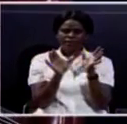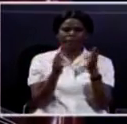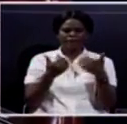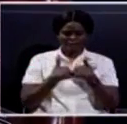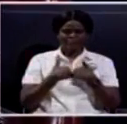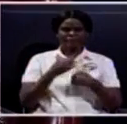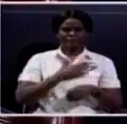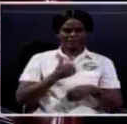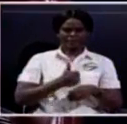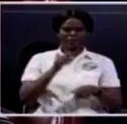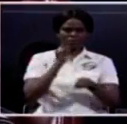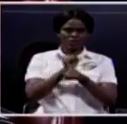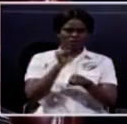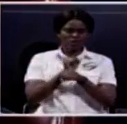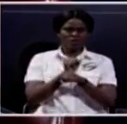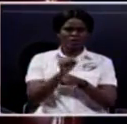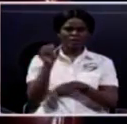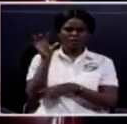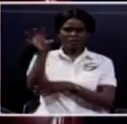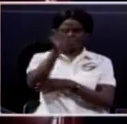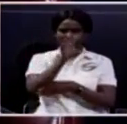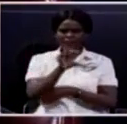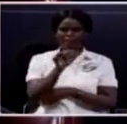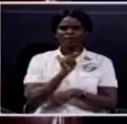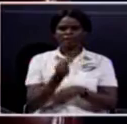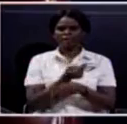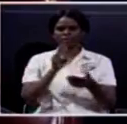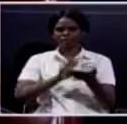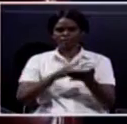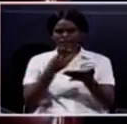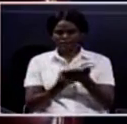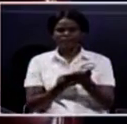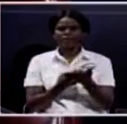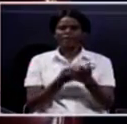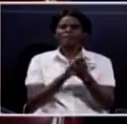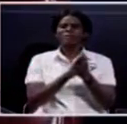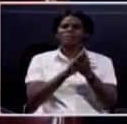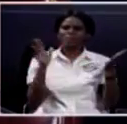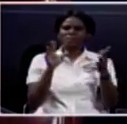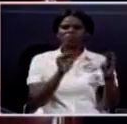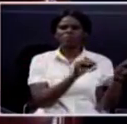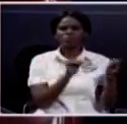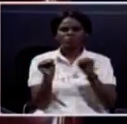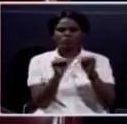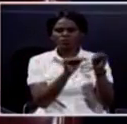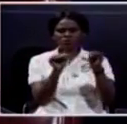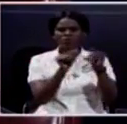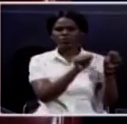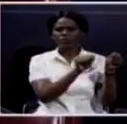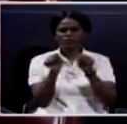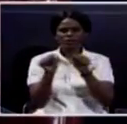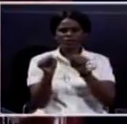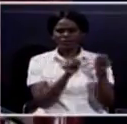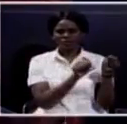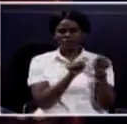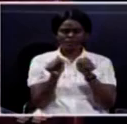in the sense that I served in the provinces where we witnessed massive exodus of teachers on transfers from rural